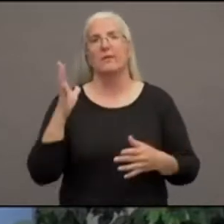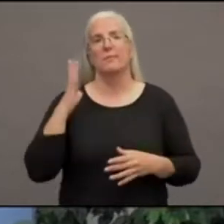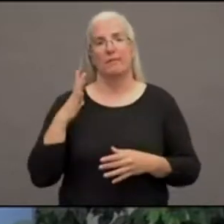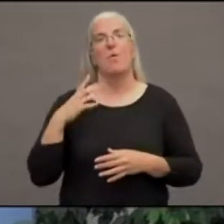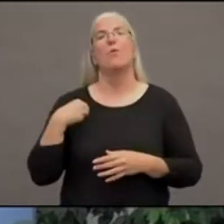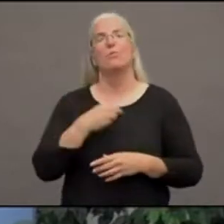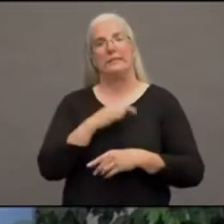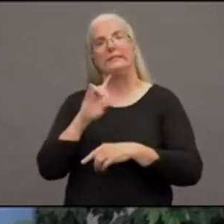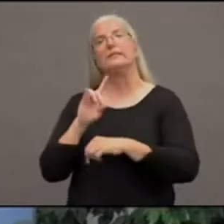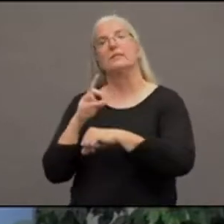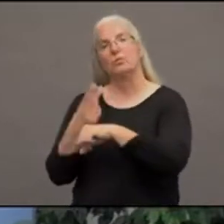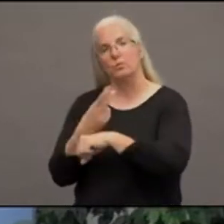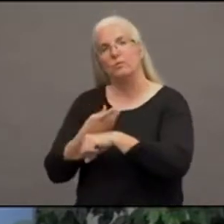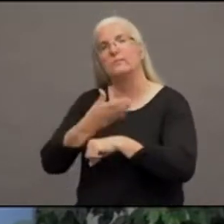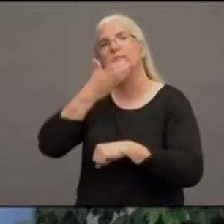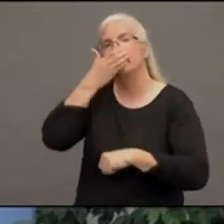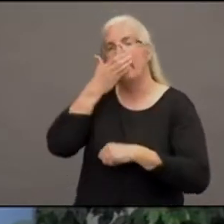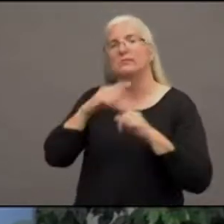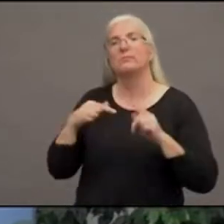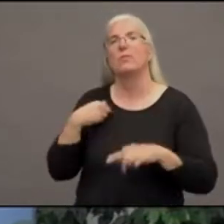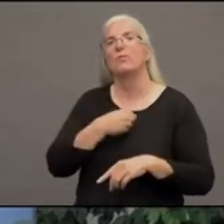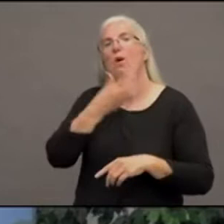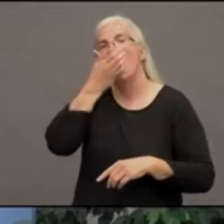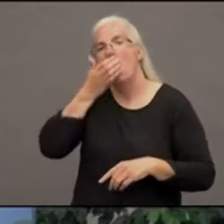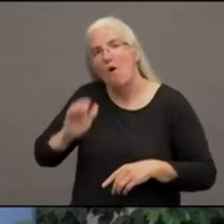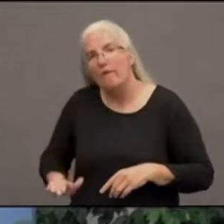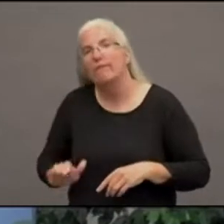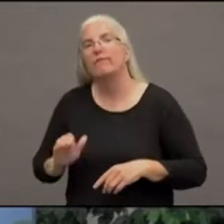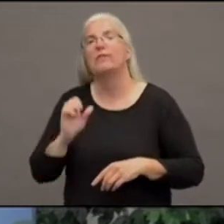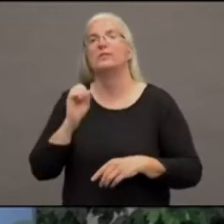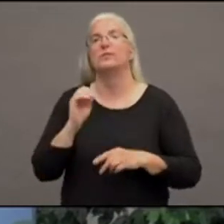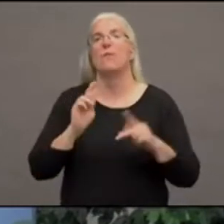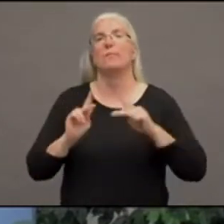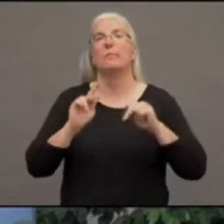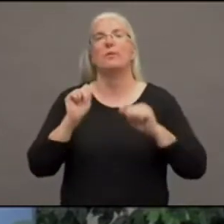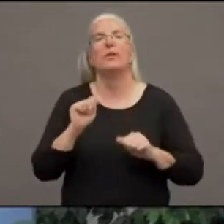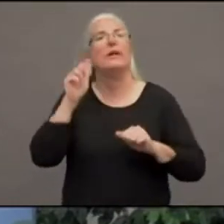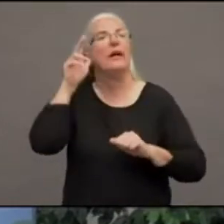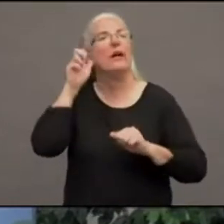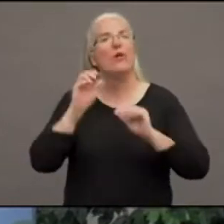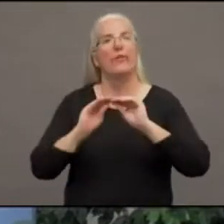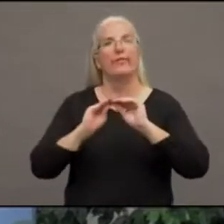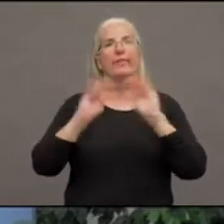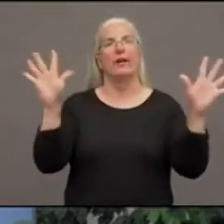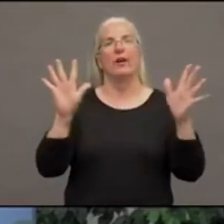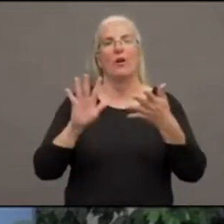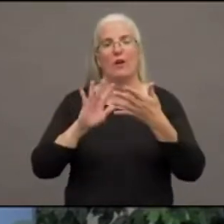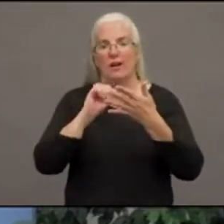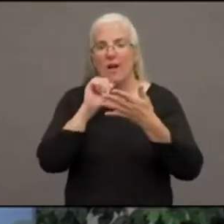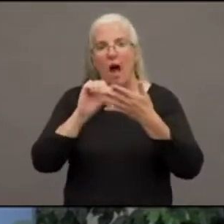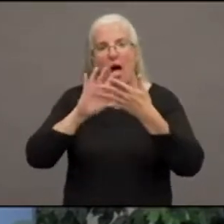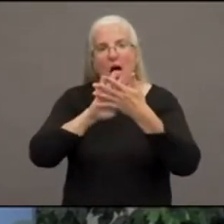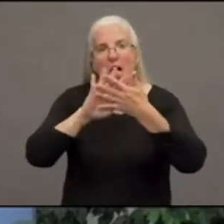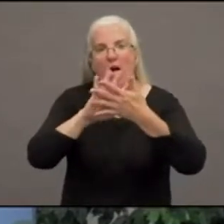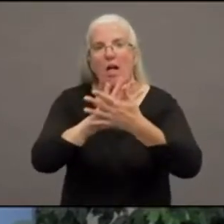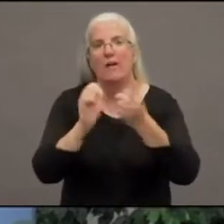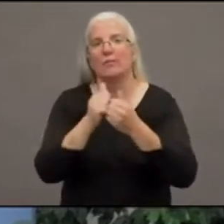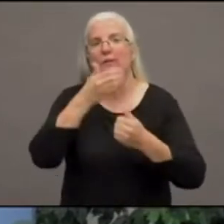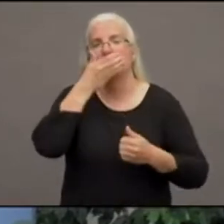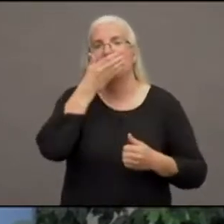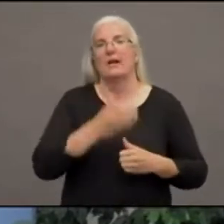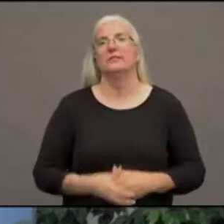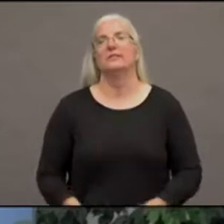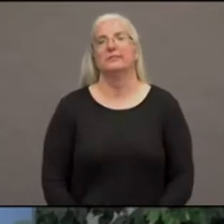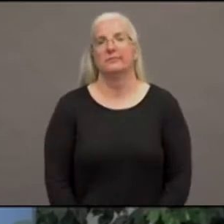before this broadcast began, but we want to make sure that the American Sign Language interpreter can read